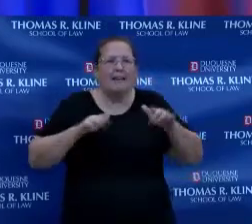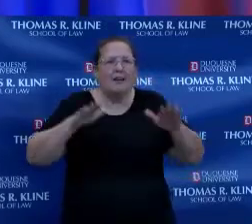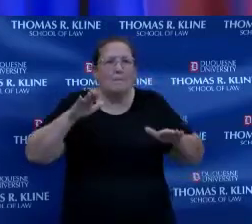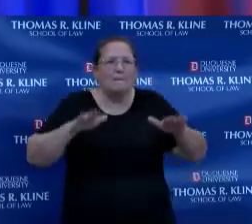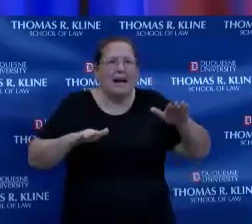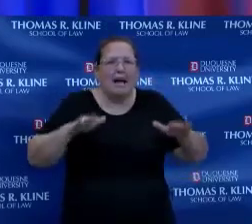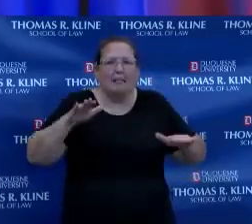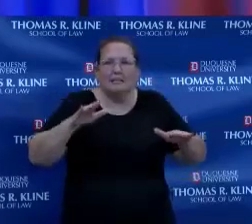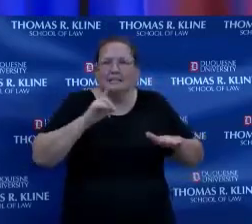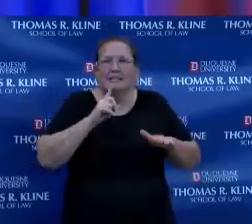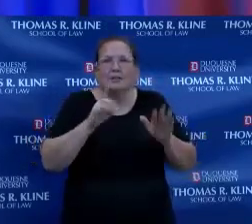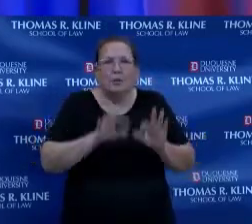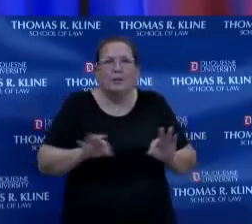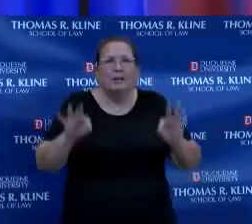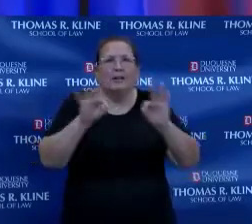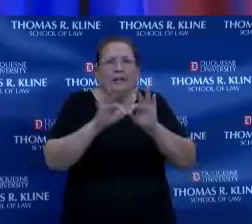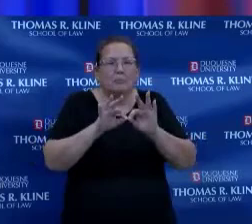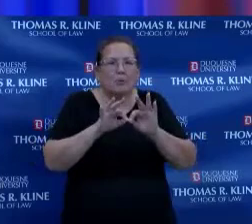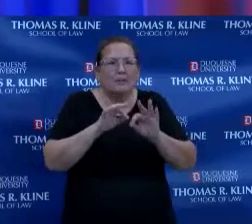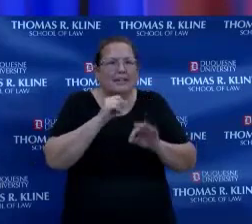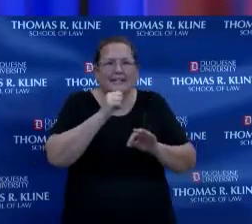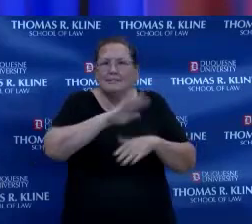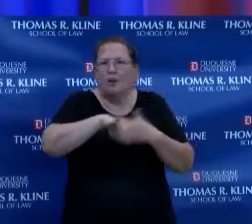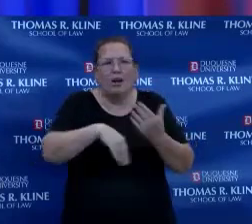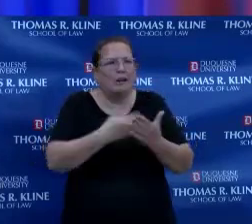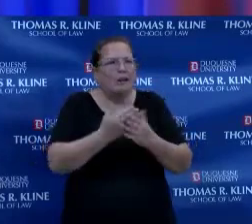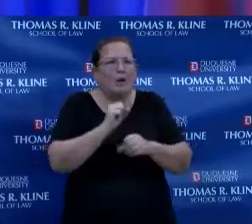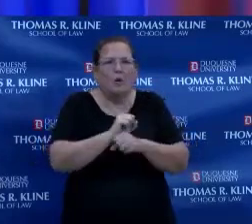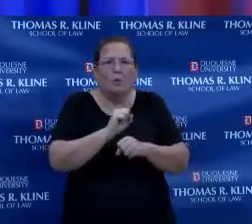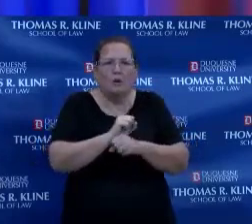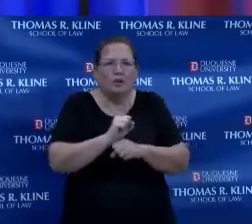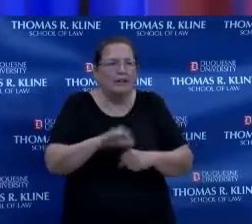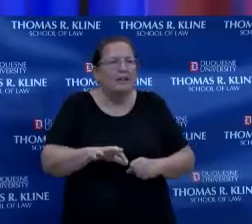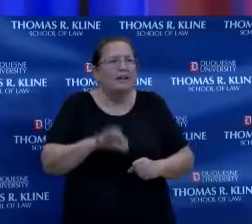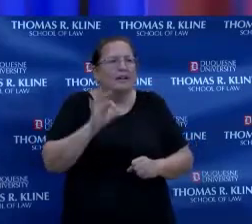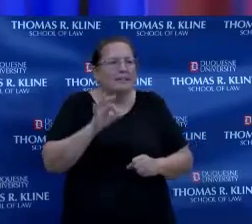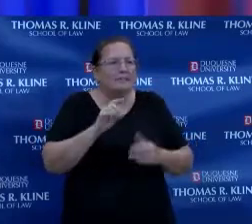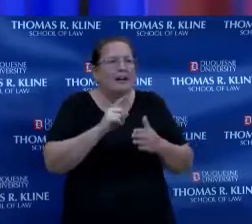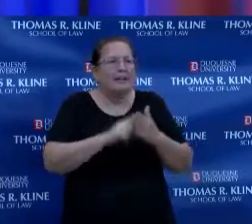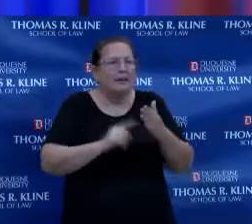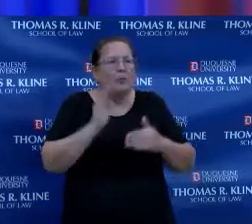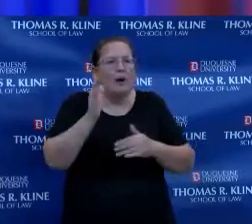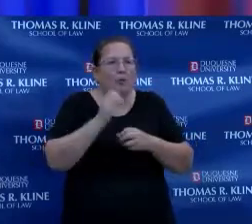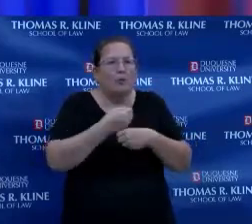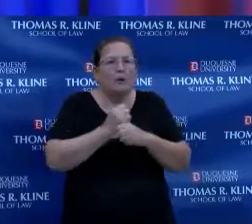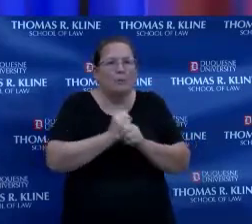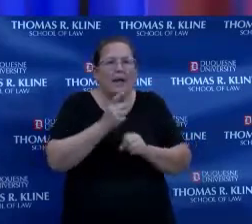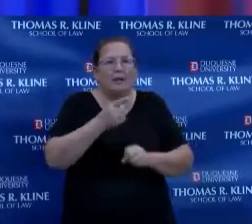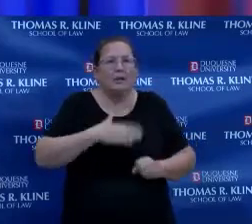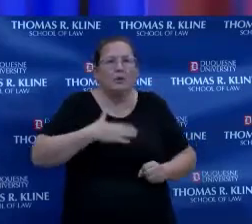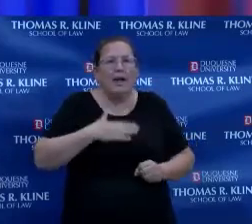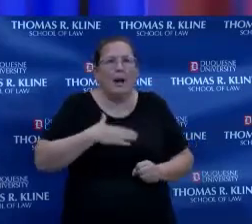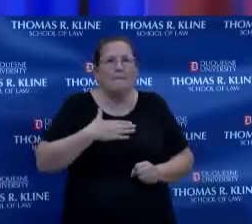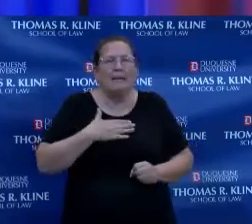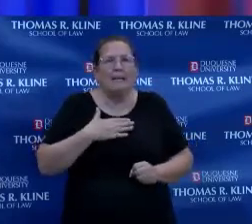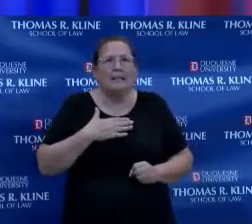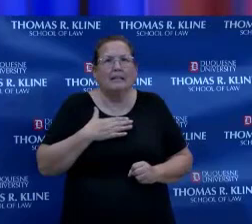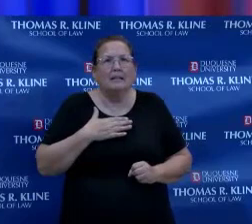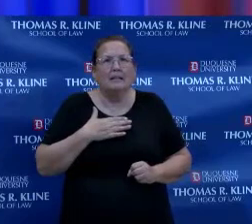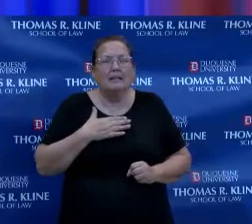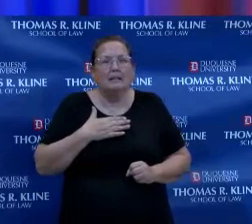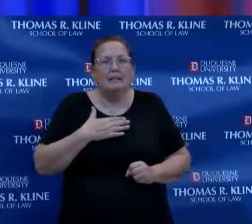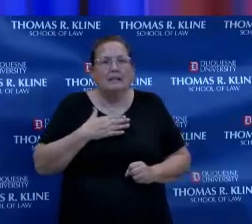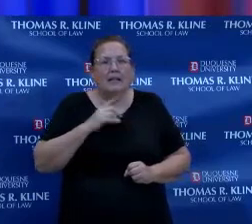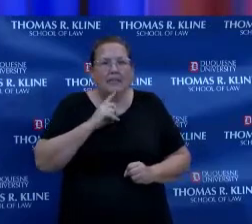really important. It's not all work. It's finding what will make you happy. There are empirical